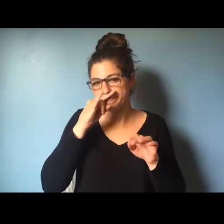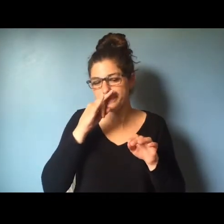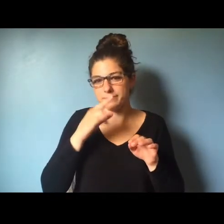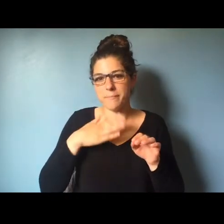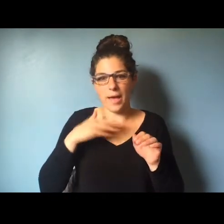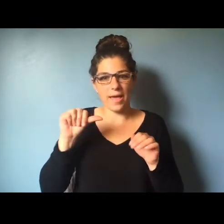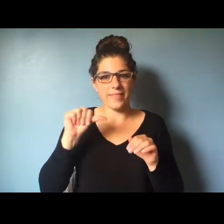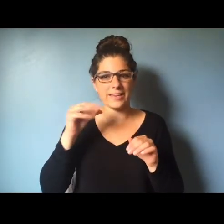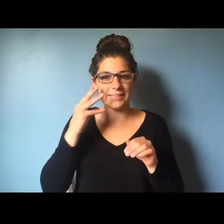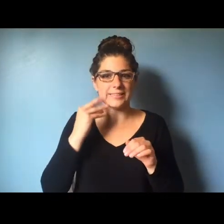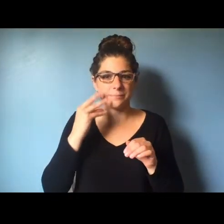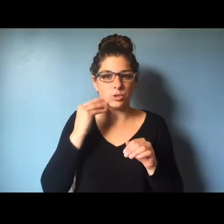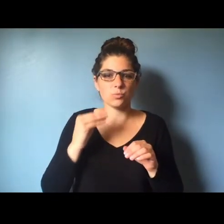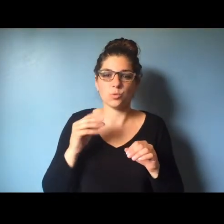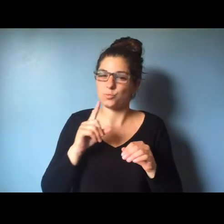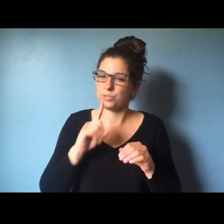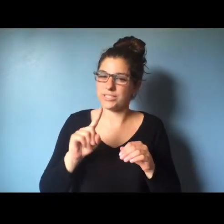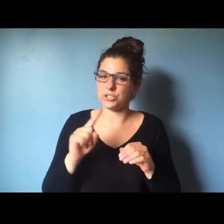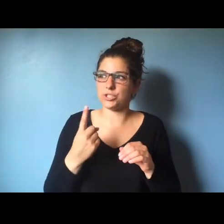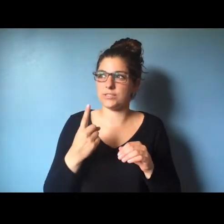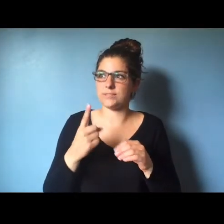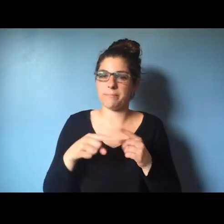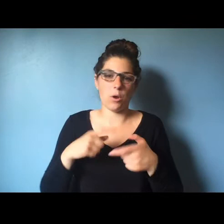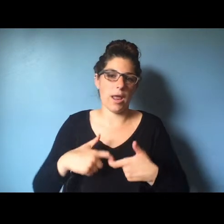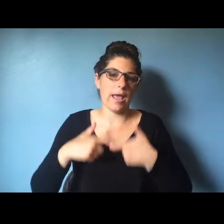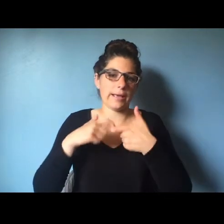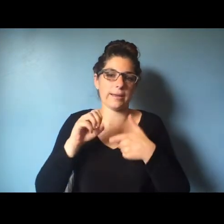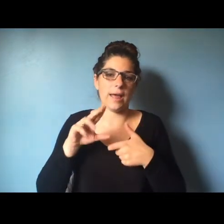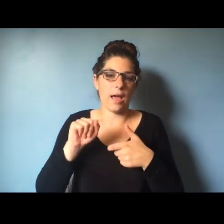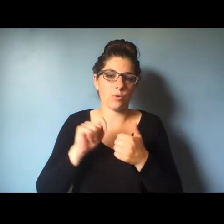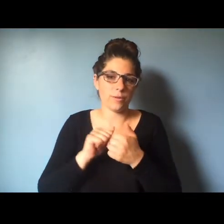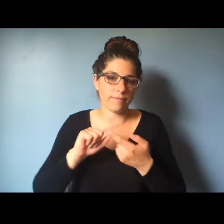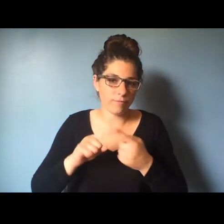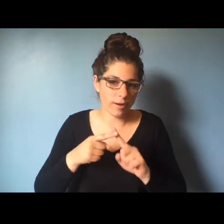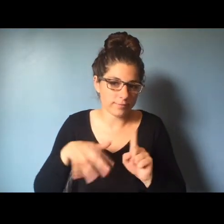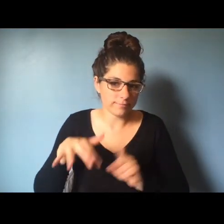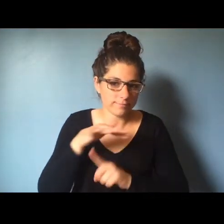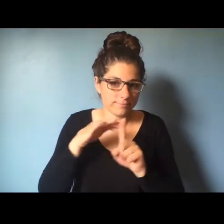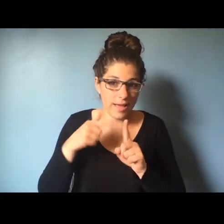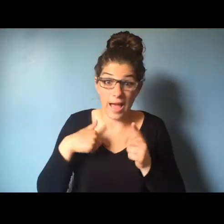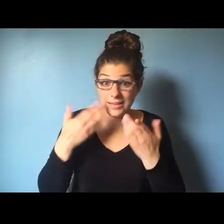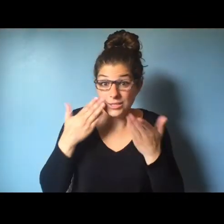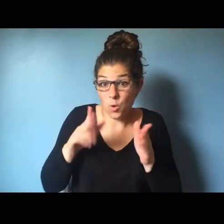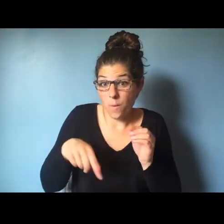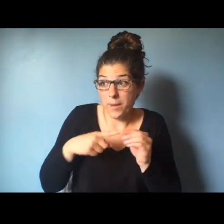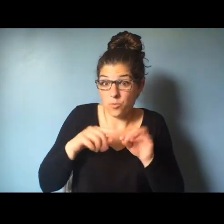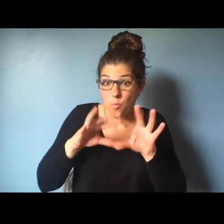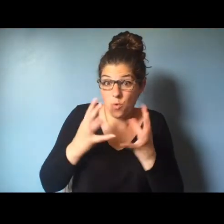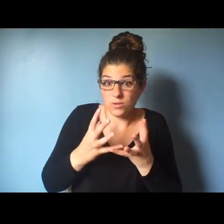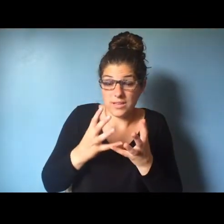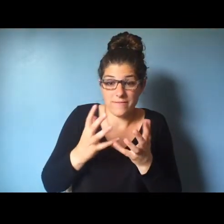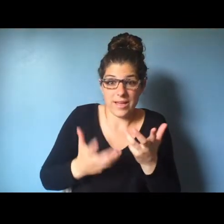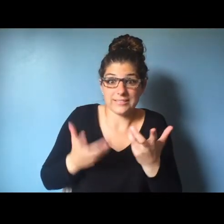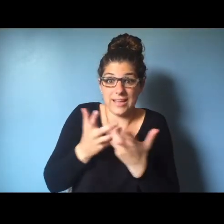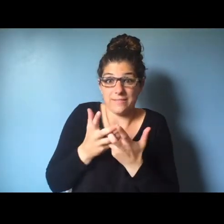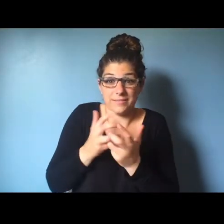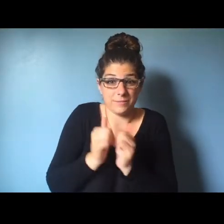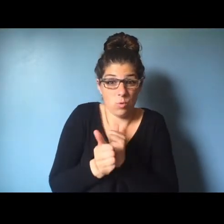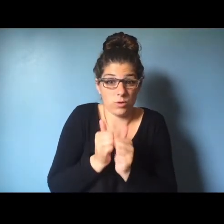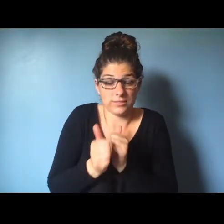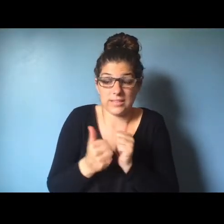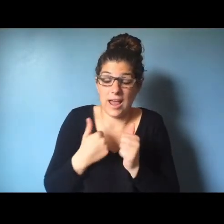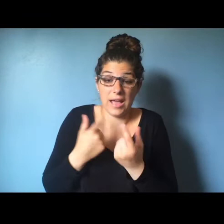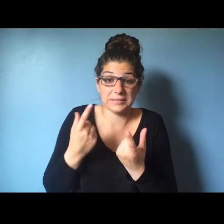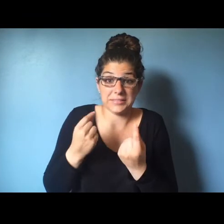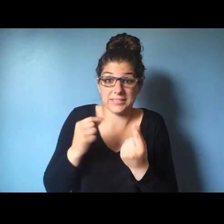athletic experiences were really just about hanging with my friends. I didn't know anything about the world of adaptive sports, and basically what I did as